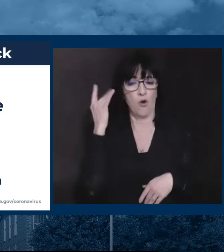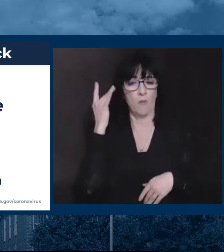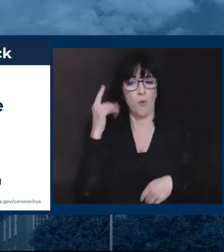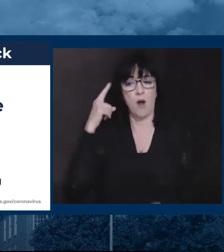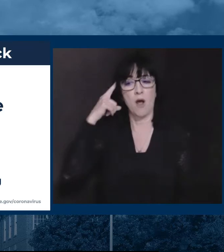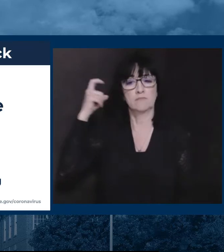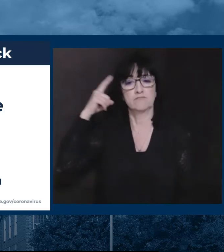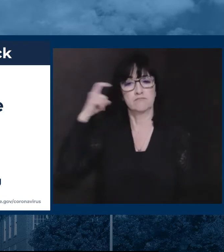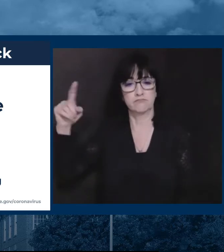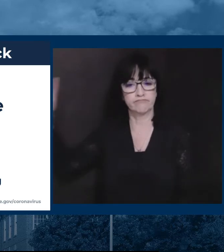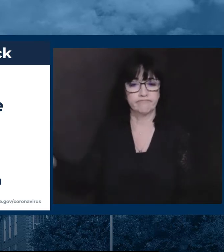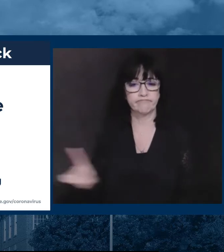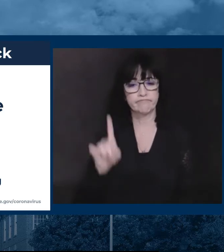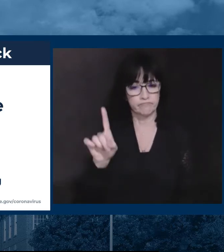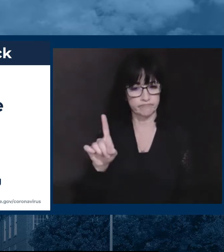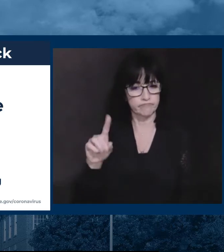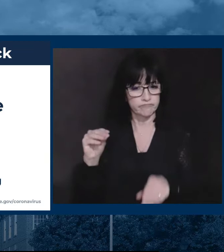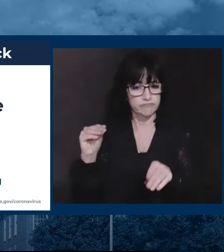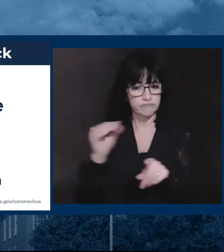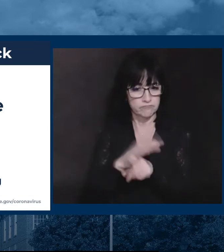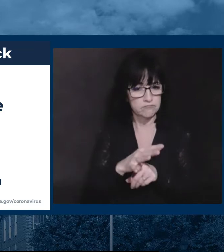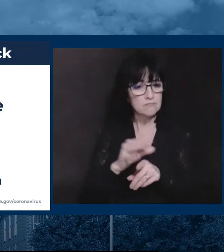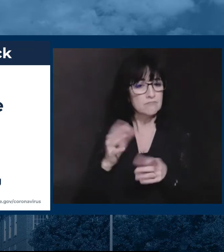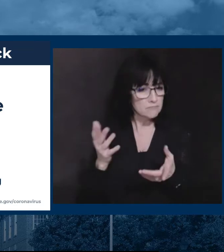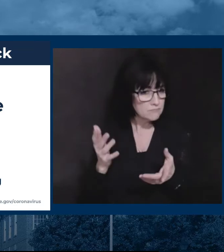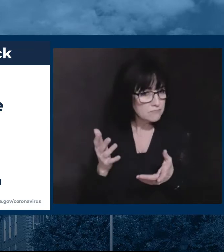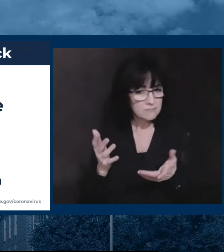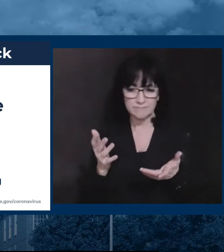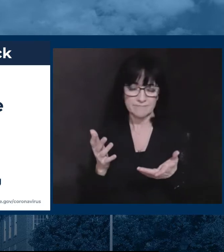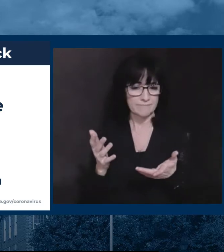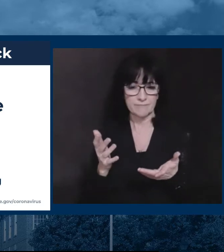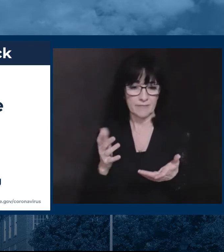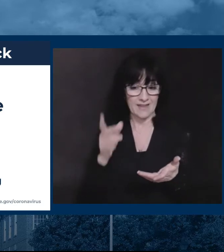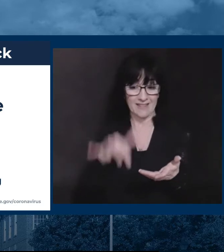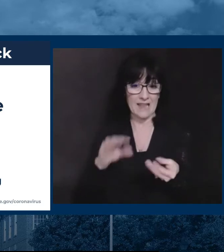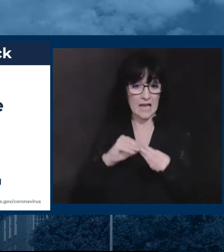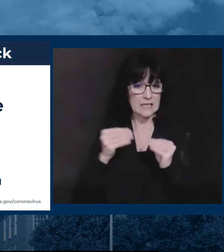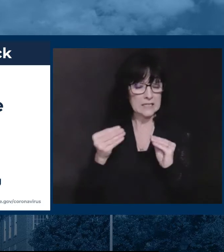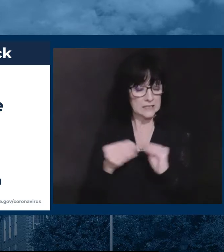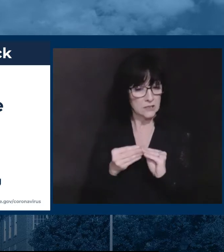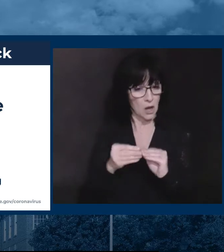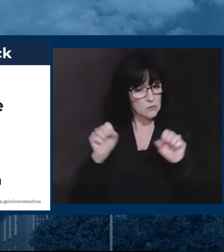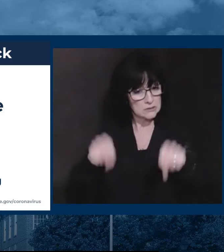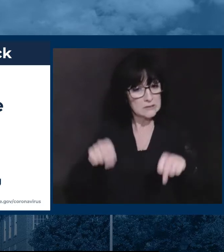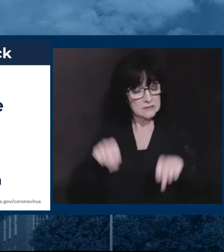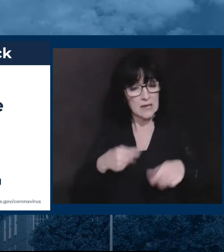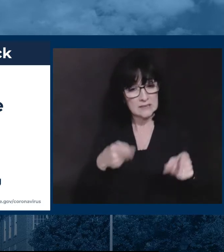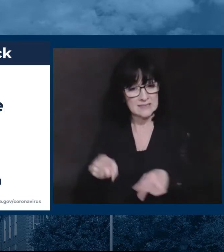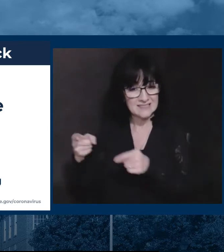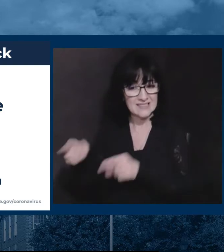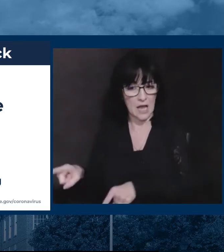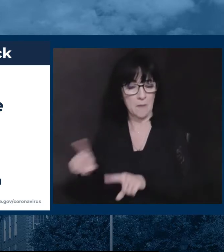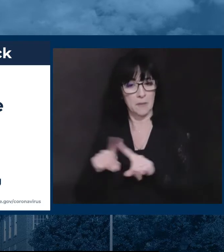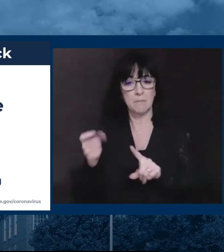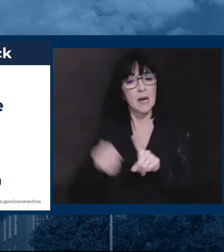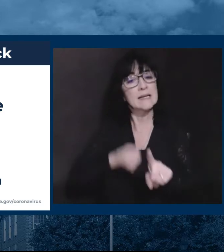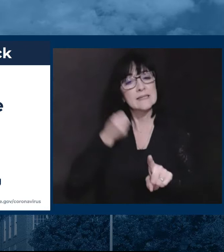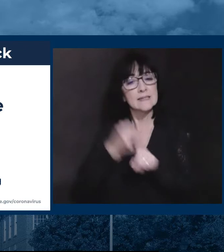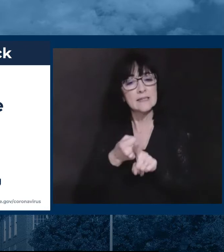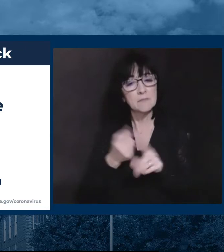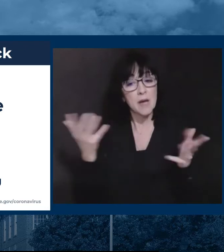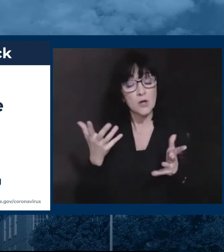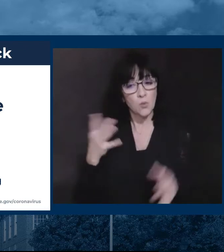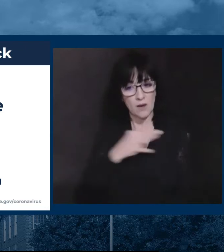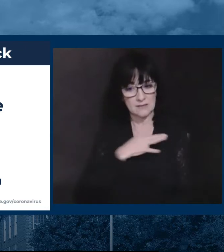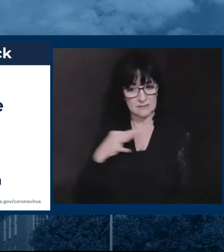the actual numbers of cases, which have not been great. But we do see a big impact on what happens in a school on a day